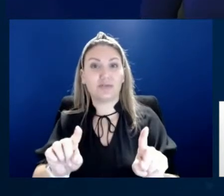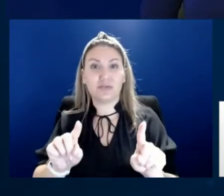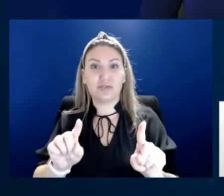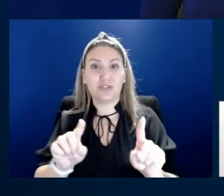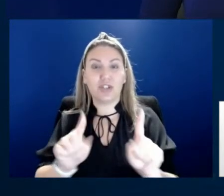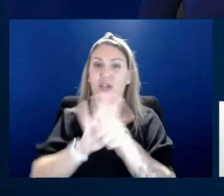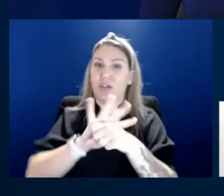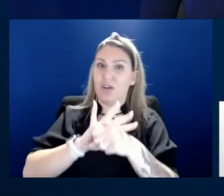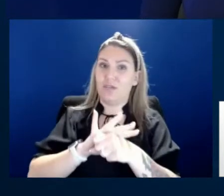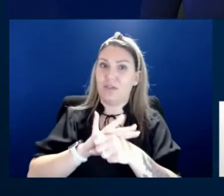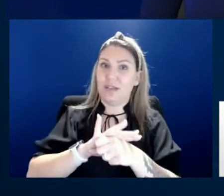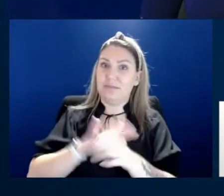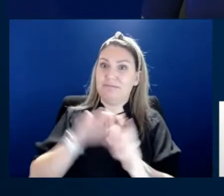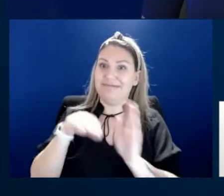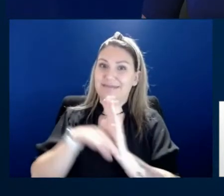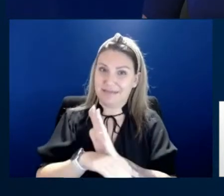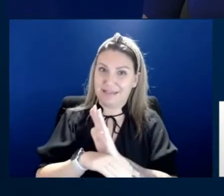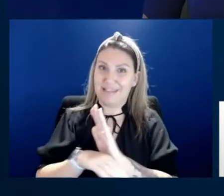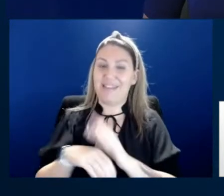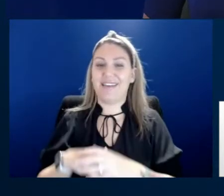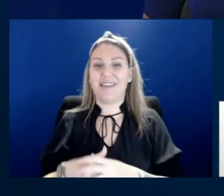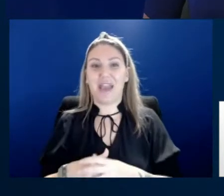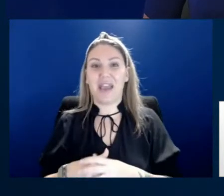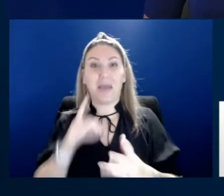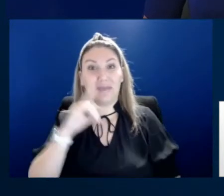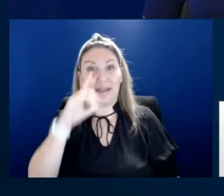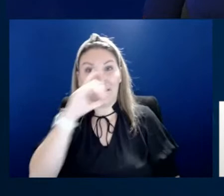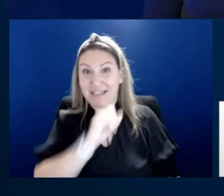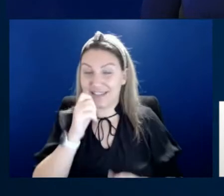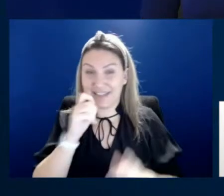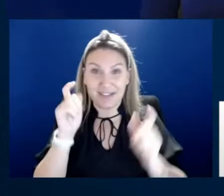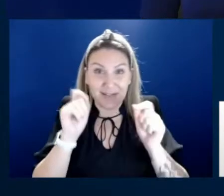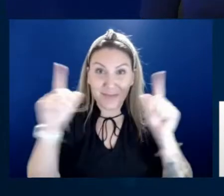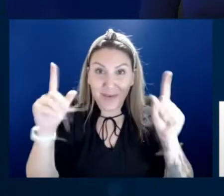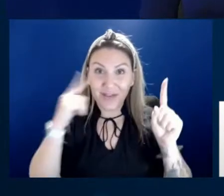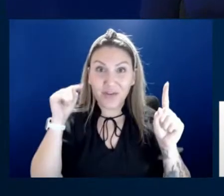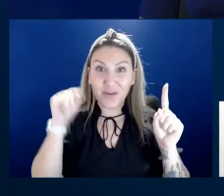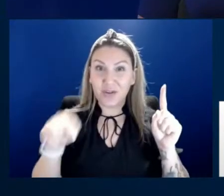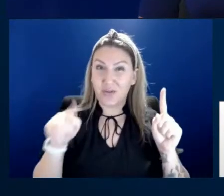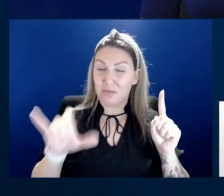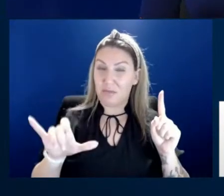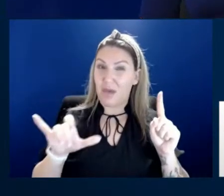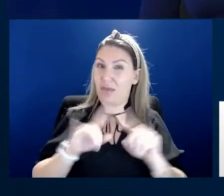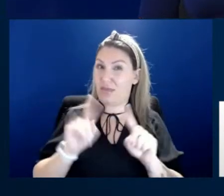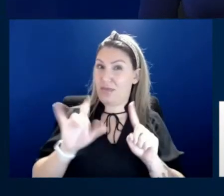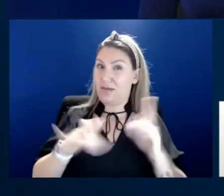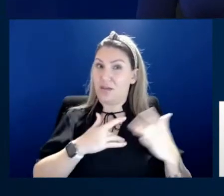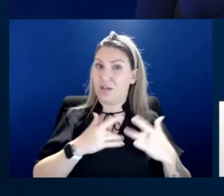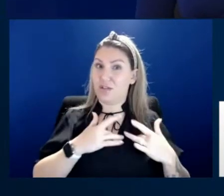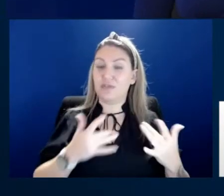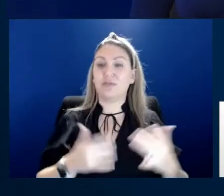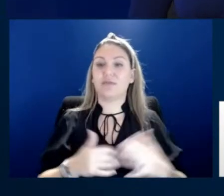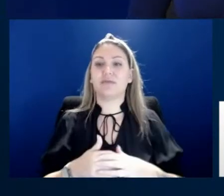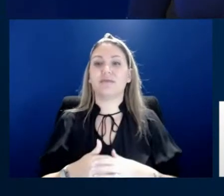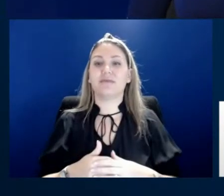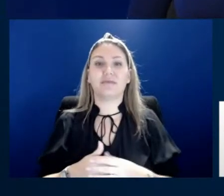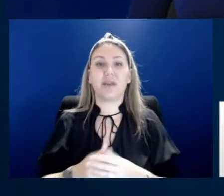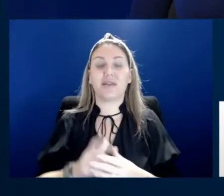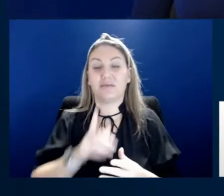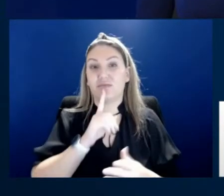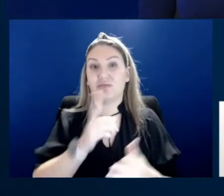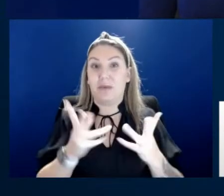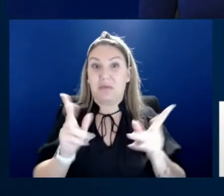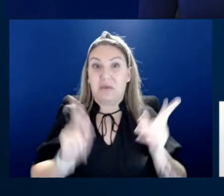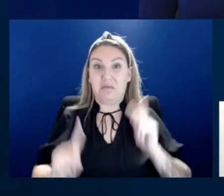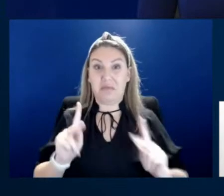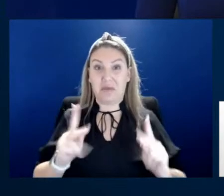declined. I'm going to guess that's not surprising to you, but is it concerning? Yeah, I'm sure there's there have been more